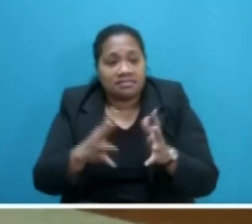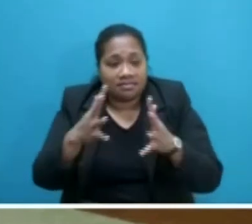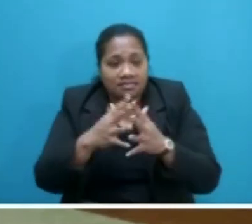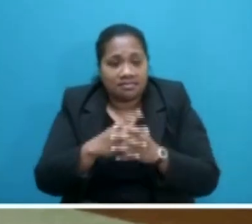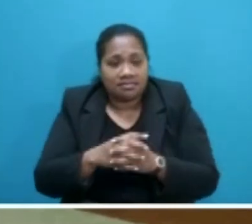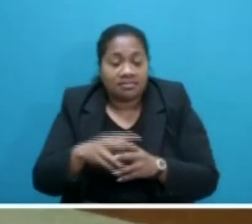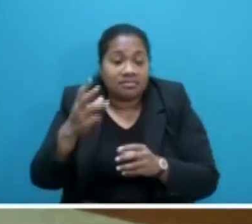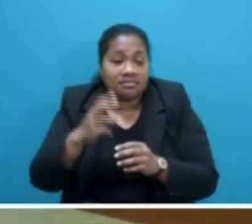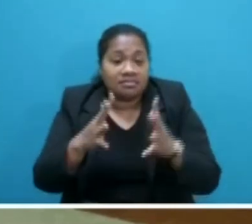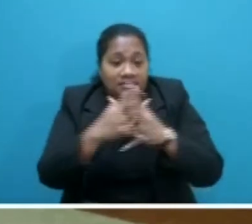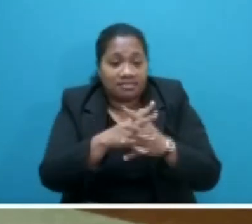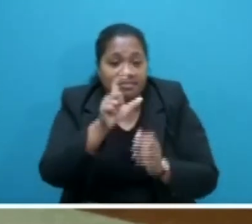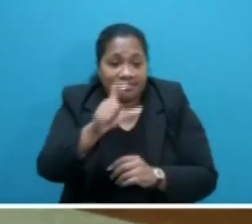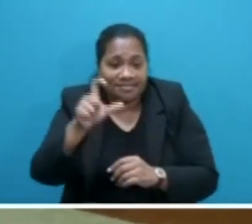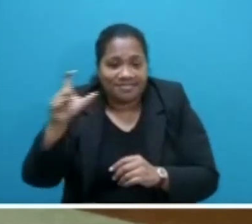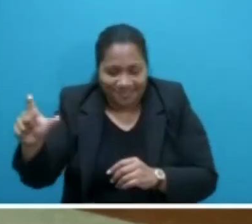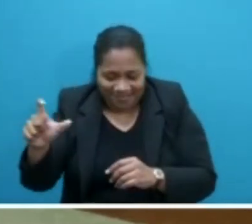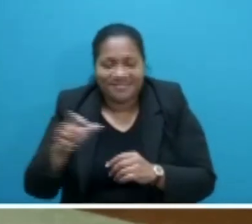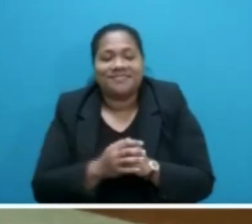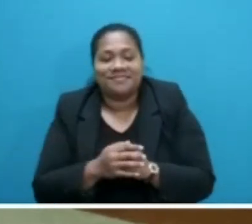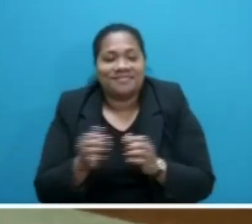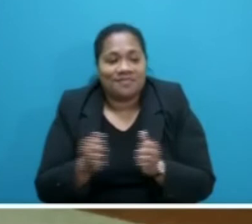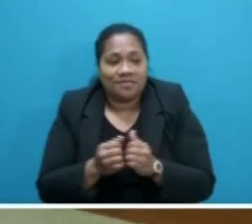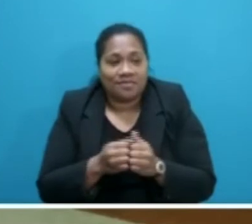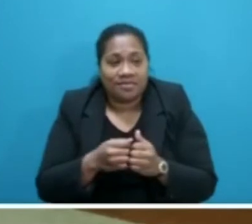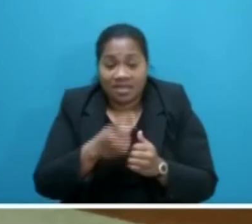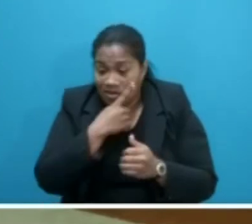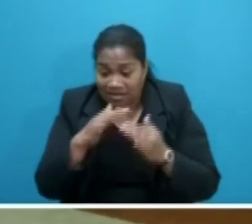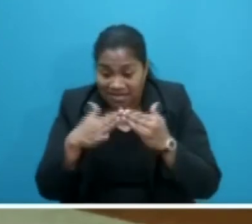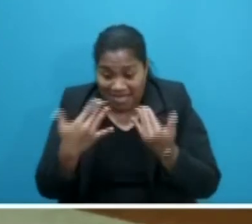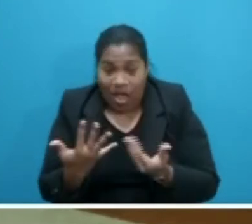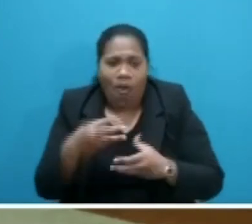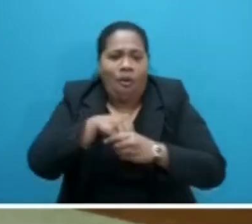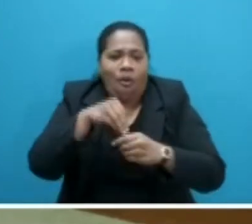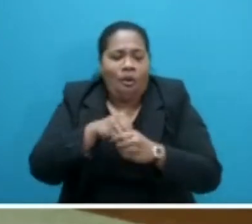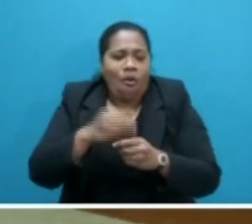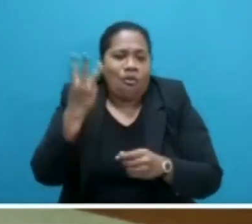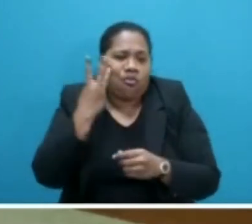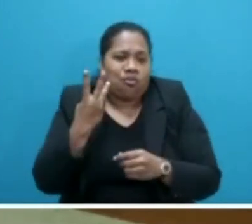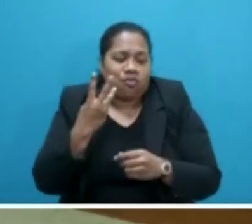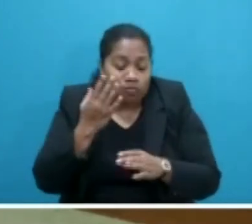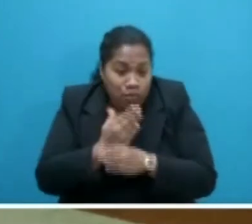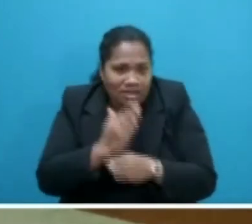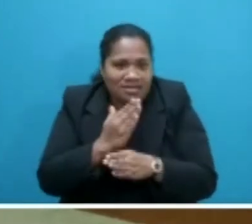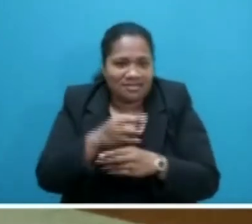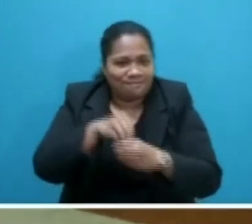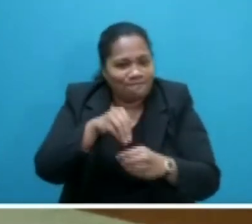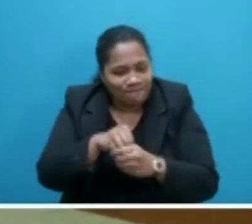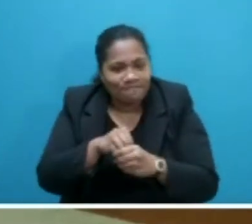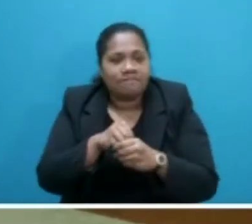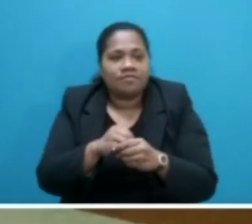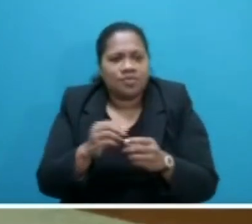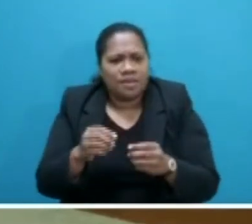girls are attending school, staying enrolled, and entering our workforce. Thousands of women entrepreneurs have taken